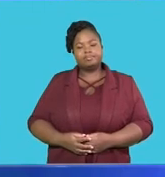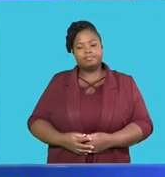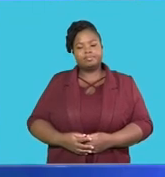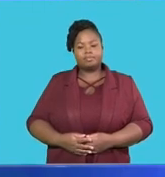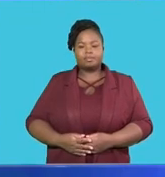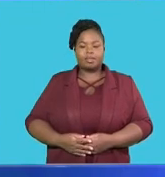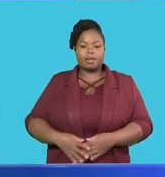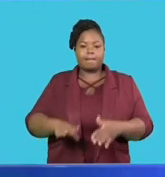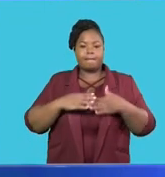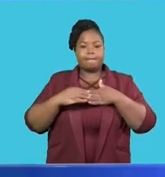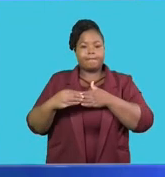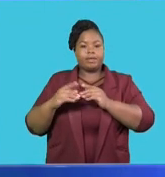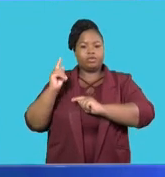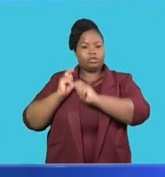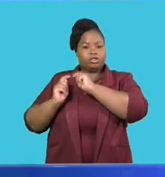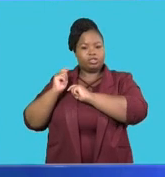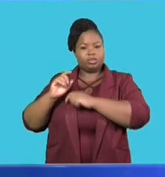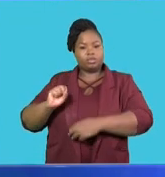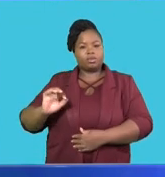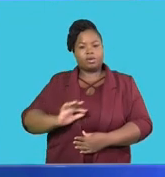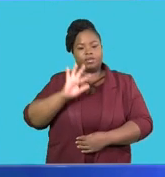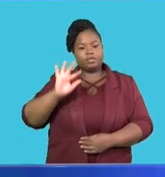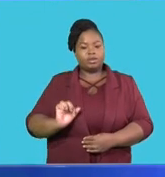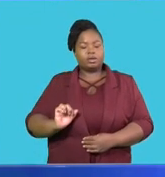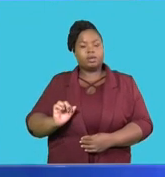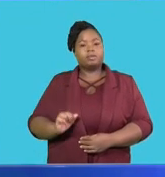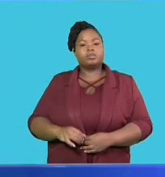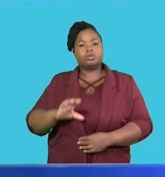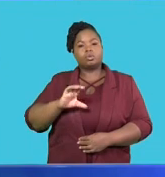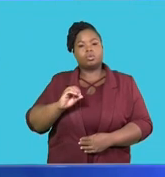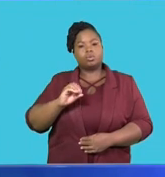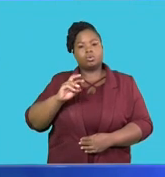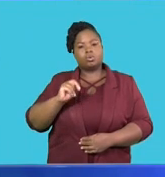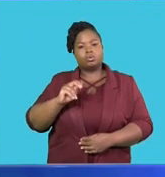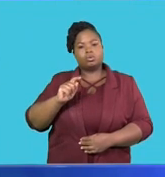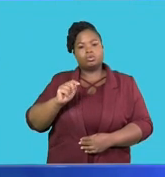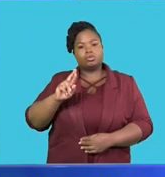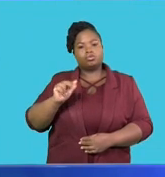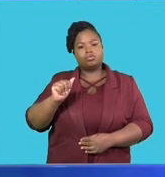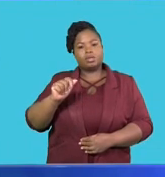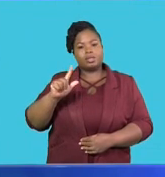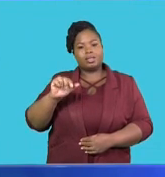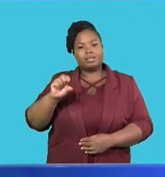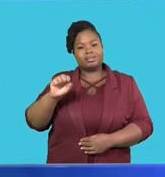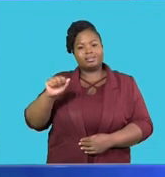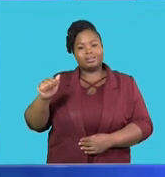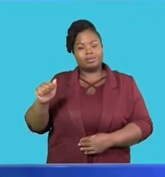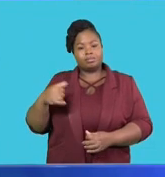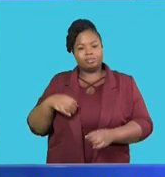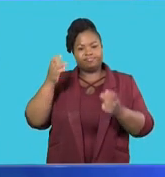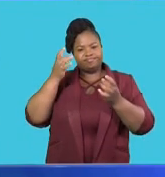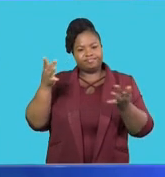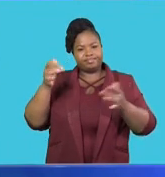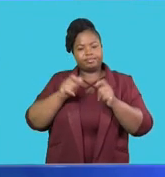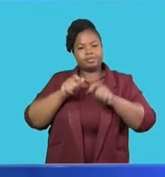Inhlangano yabaholi bendabuko eNingizimu Afrika okuyi Congress of Traditional Leaders of South Africa ngolwasemzini isingathe umkhankaso wokuqwashisa